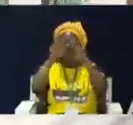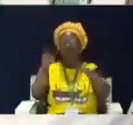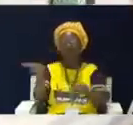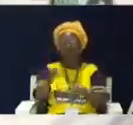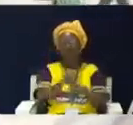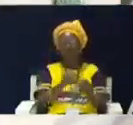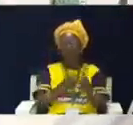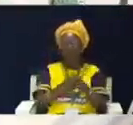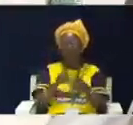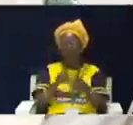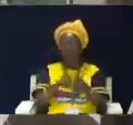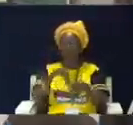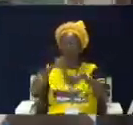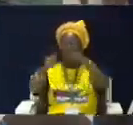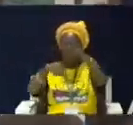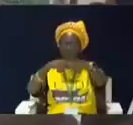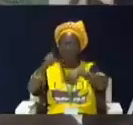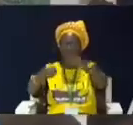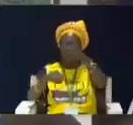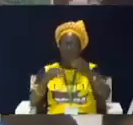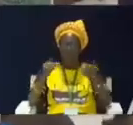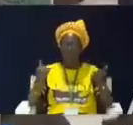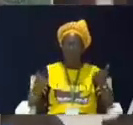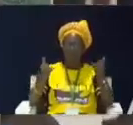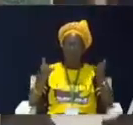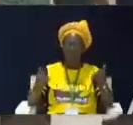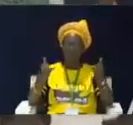You can begin to go.